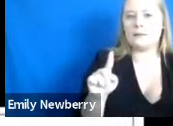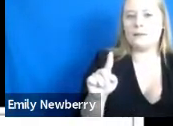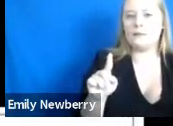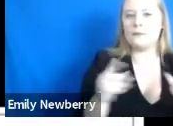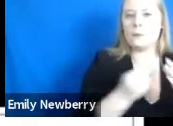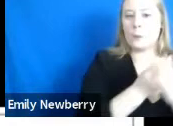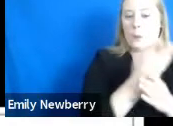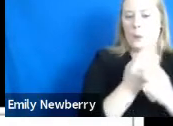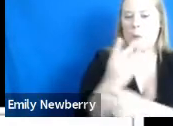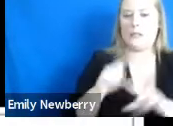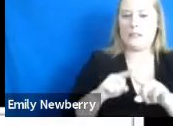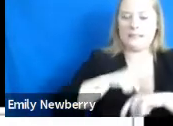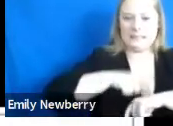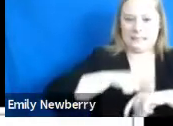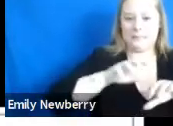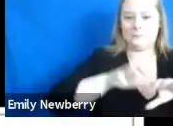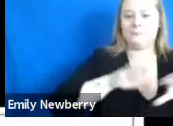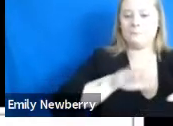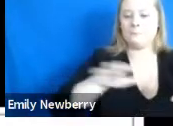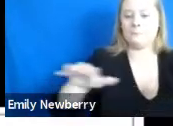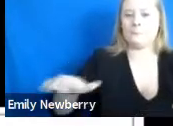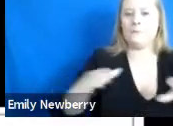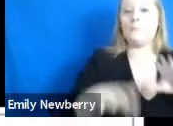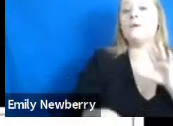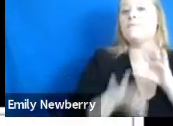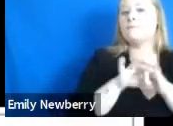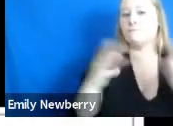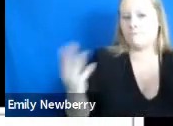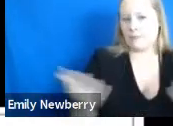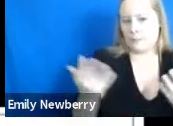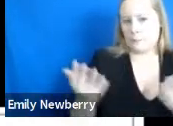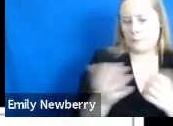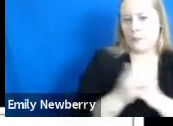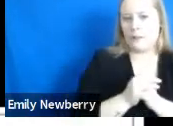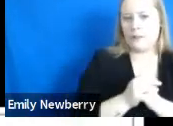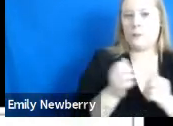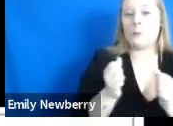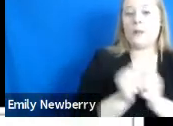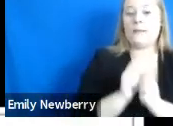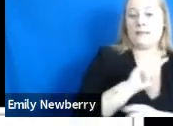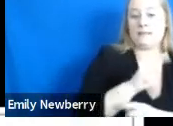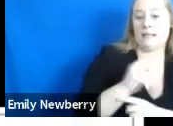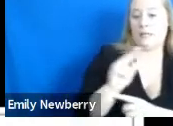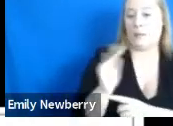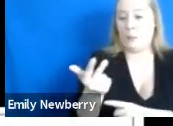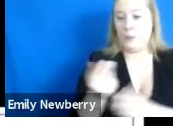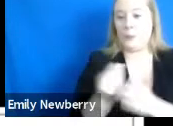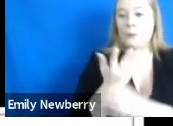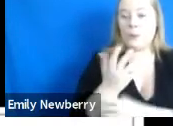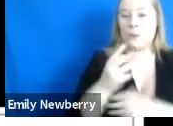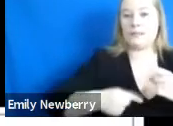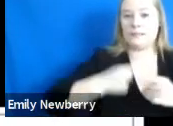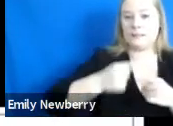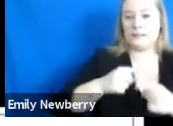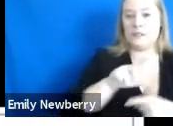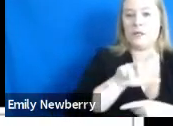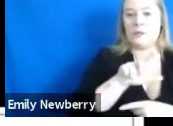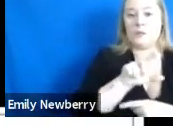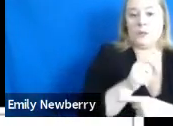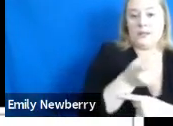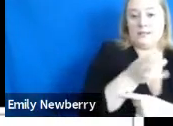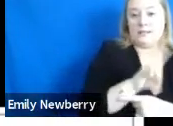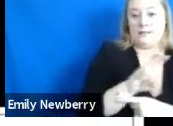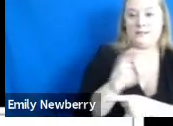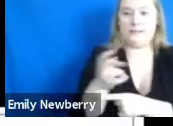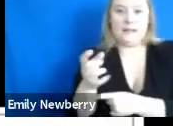time periods, and we found between the second and third growing season between 2017 and 2018, there were